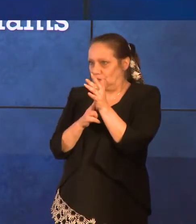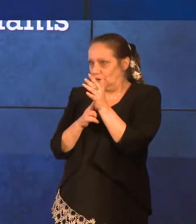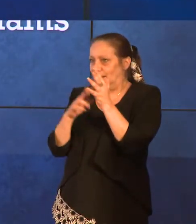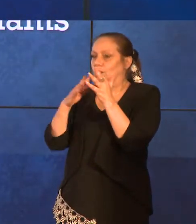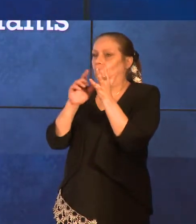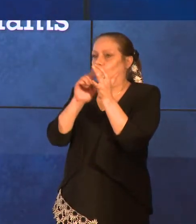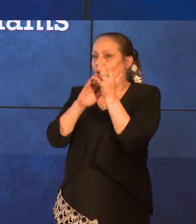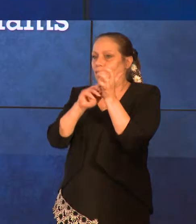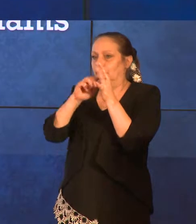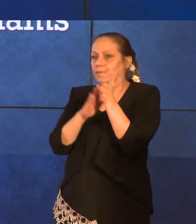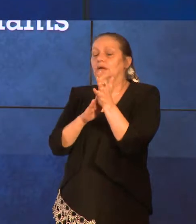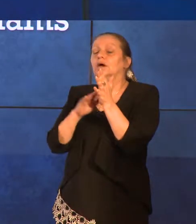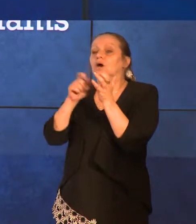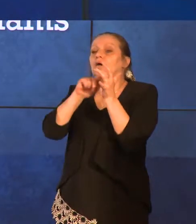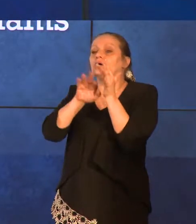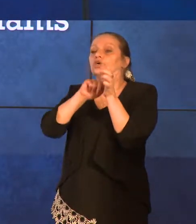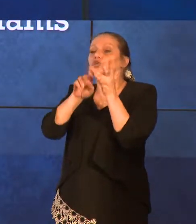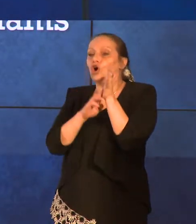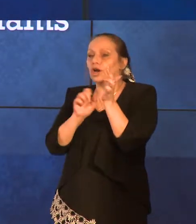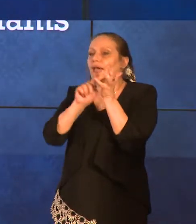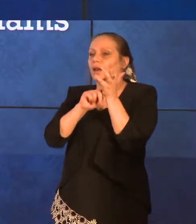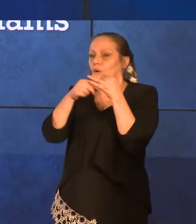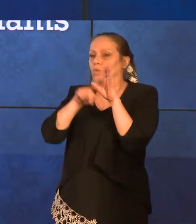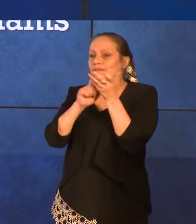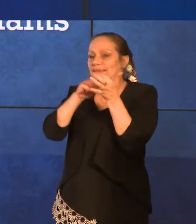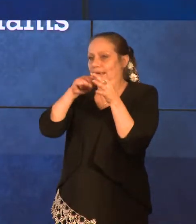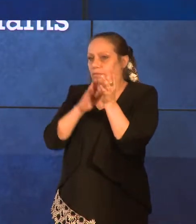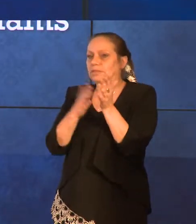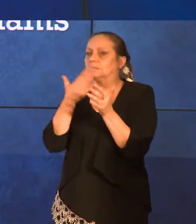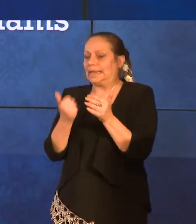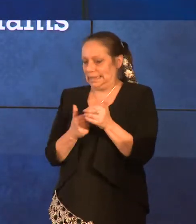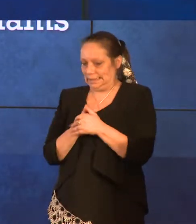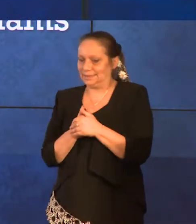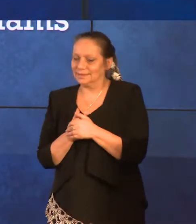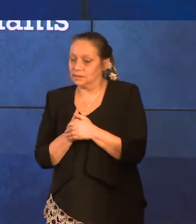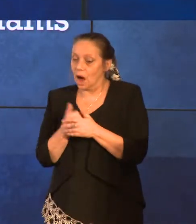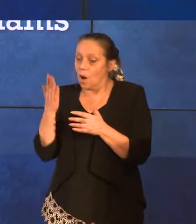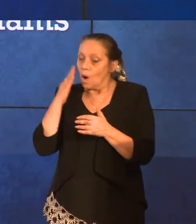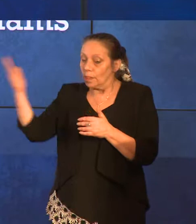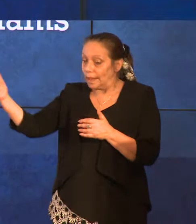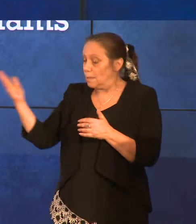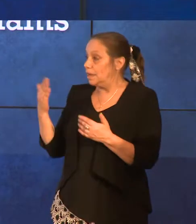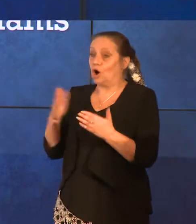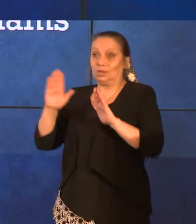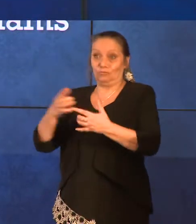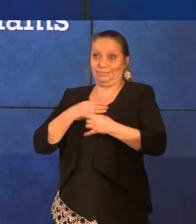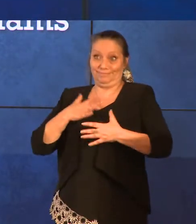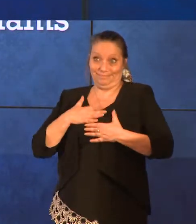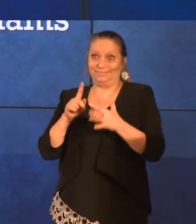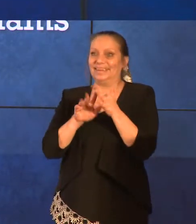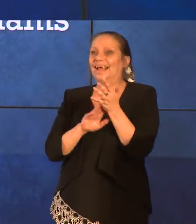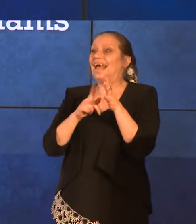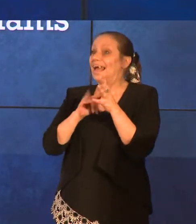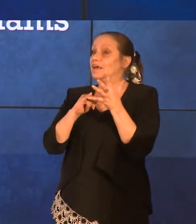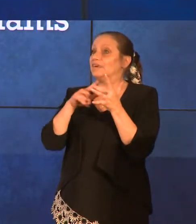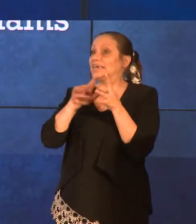Williams, John Chesterman and Lucy Adams, please. And just while they're coming up, I'll just introduce myself. My name is Eva